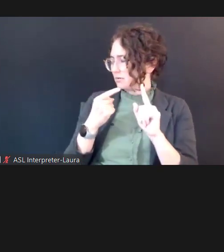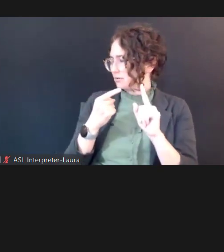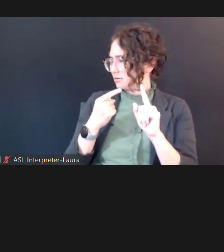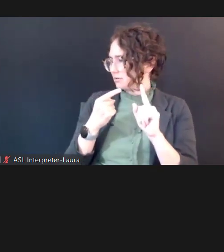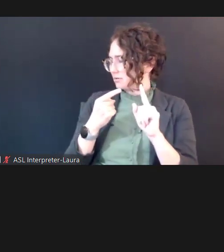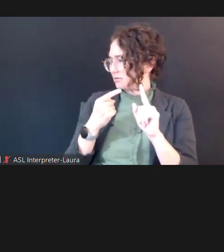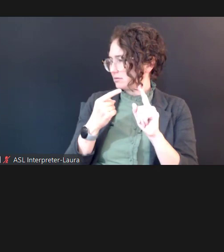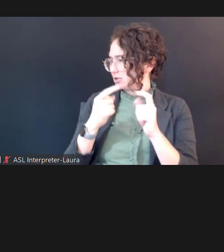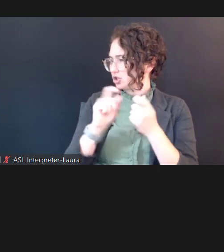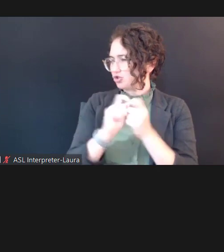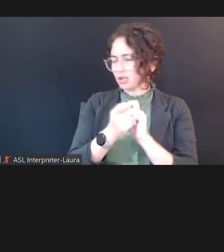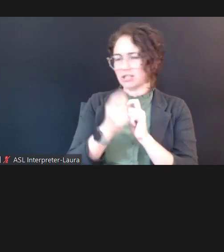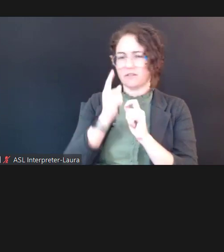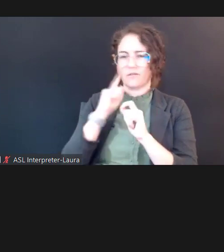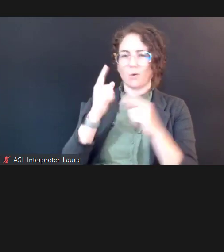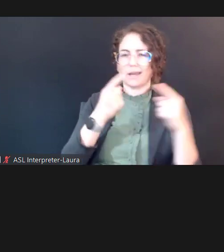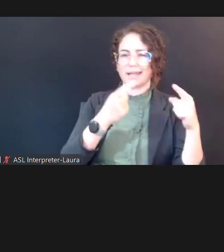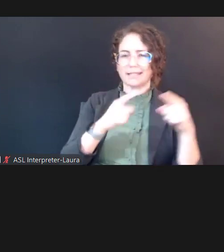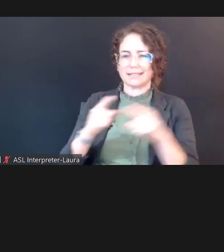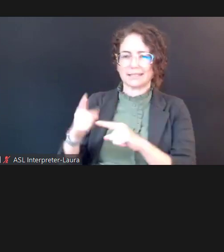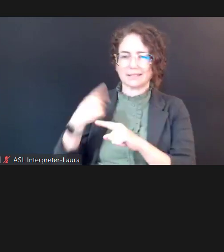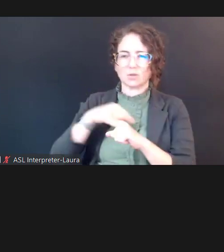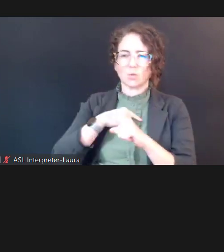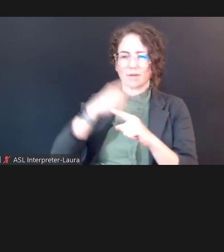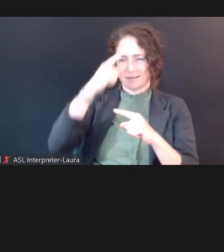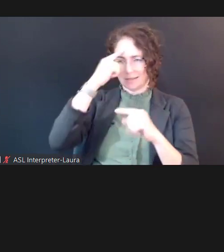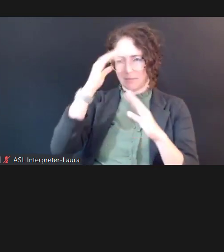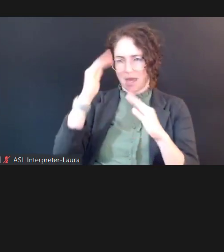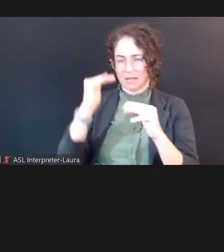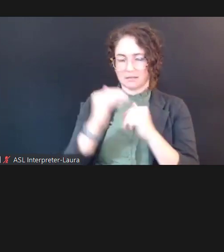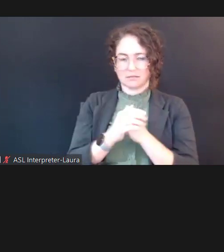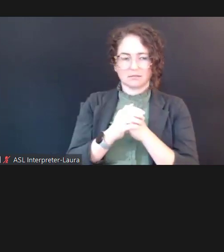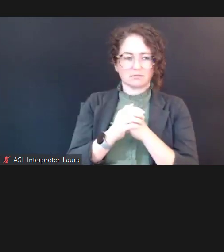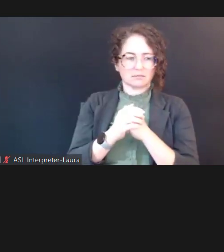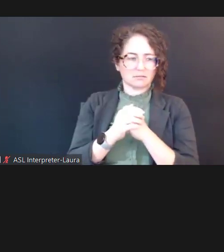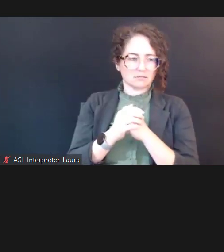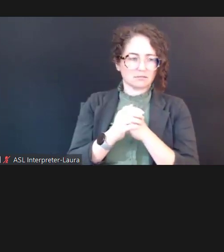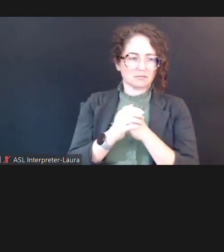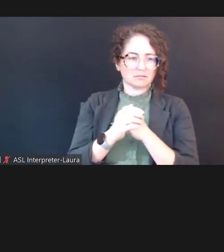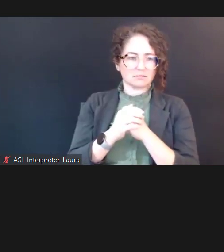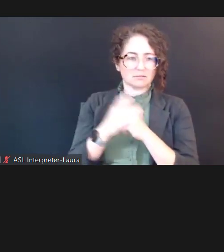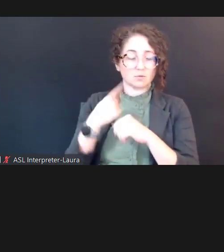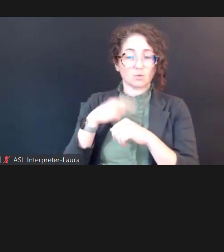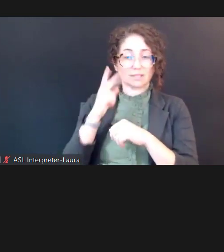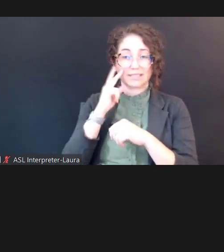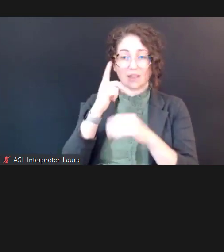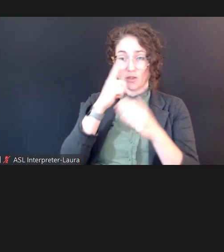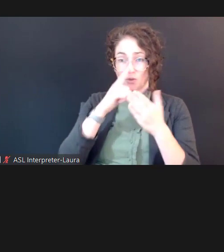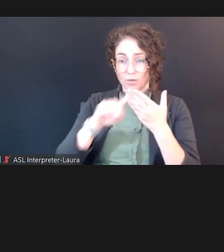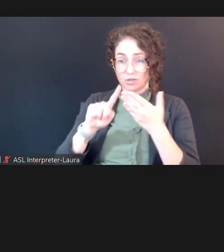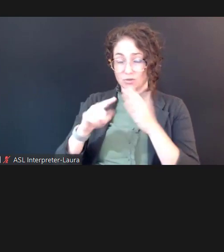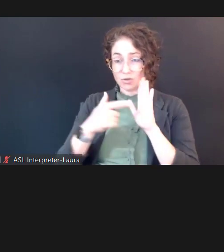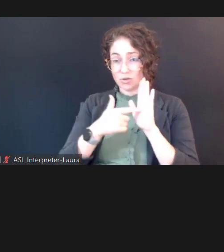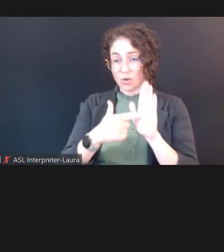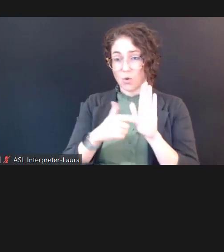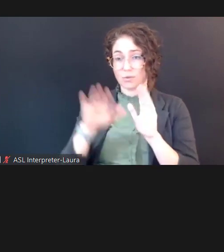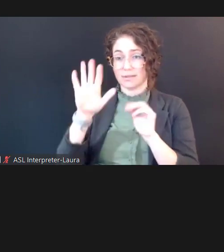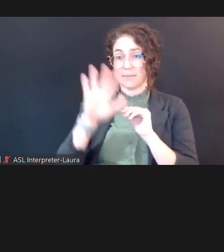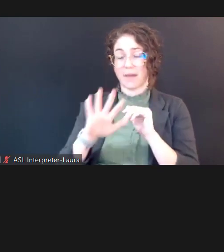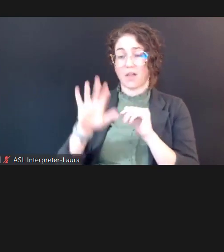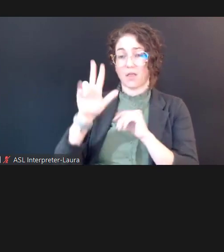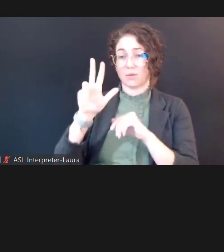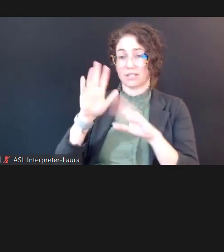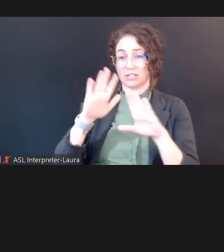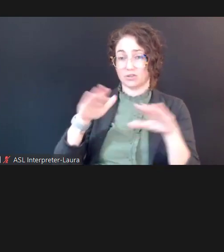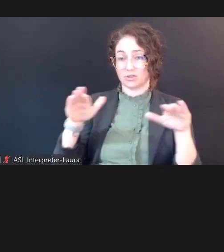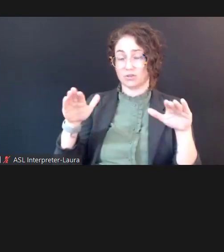the changes in incidence that we expect. We see the research shows that about 3